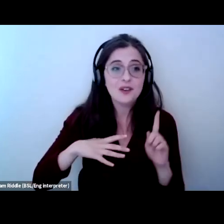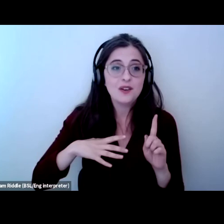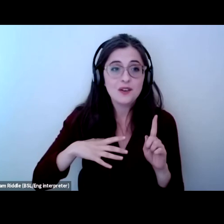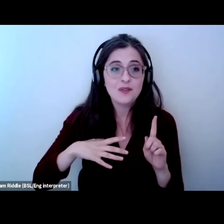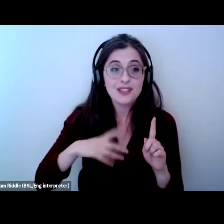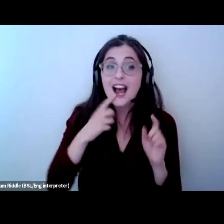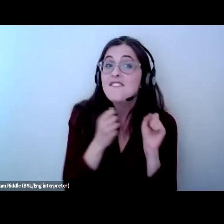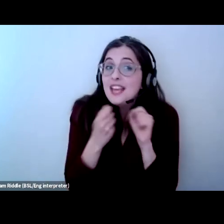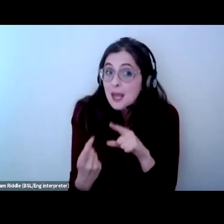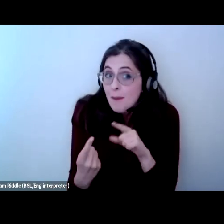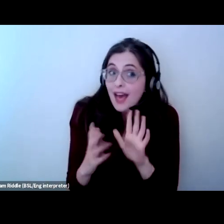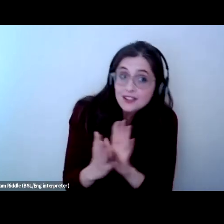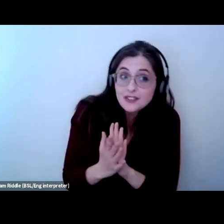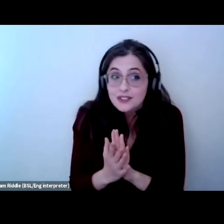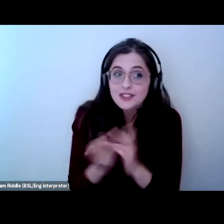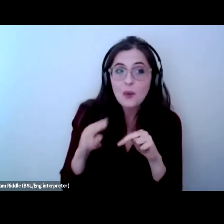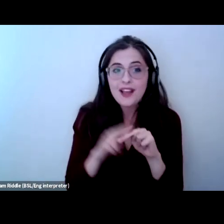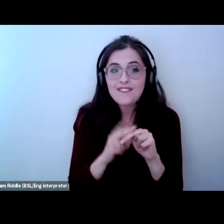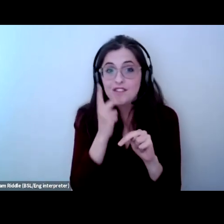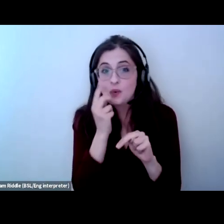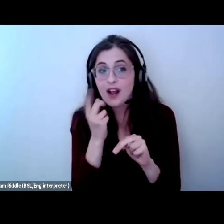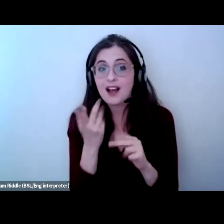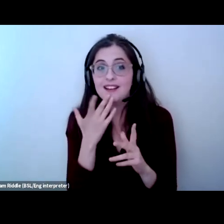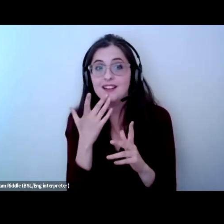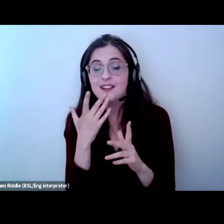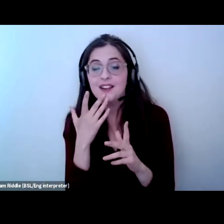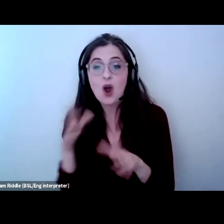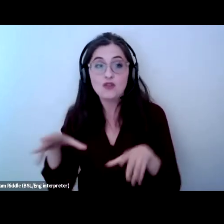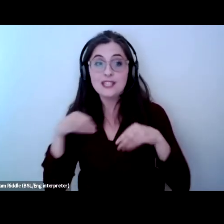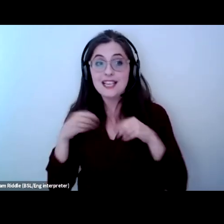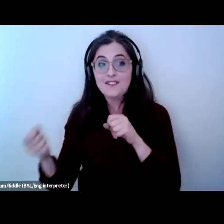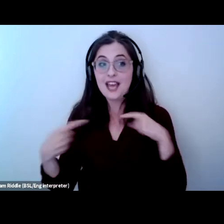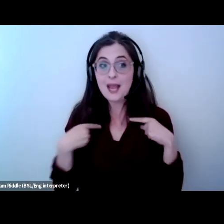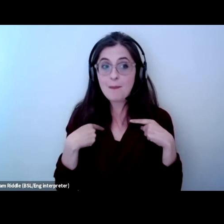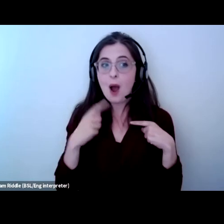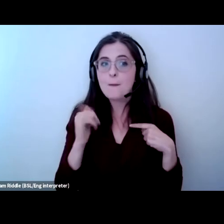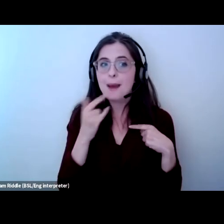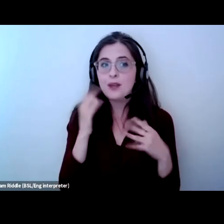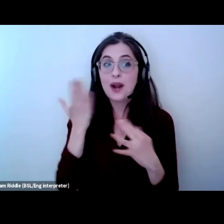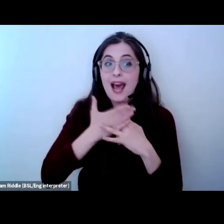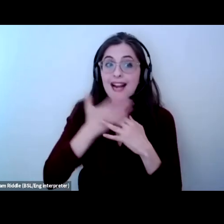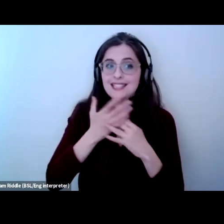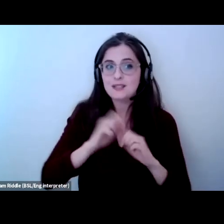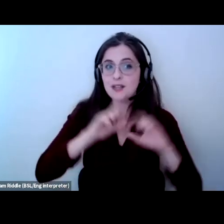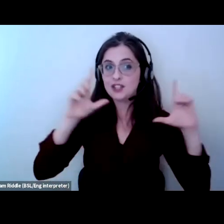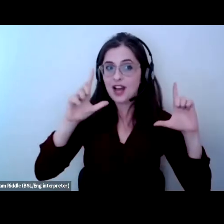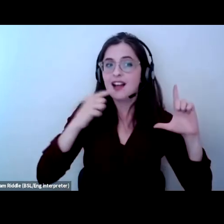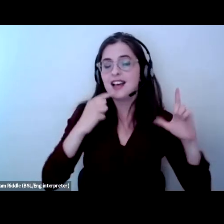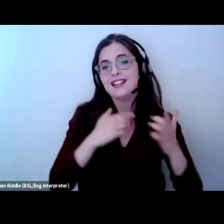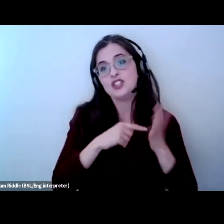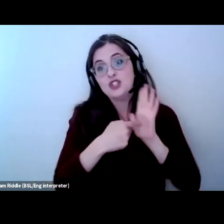Rachel, just emailed to you. So if you happen to get that email, you might be able to access my slides and share them on my